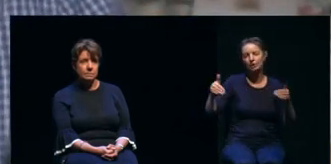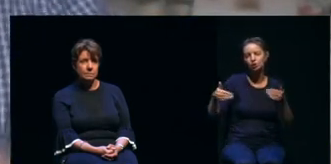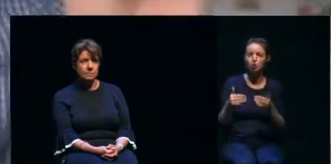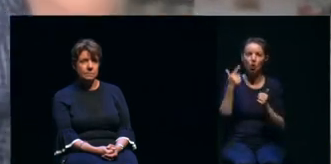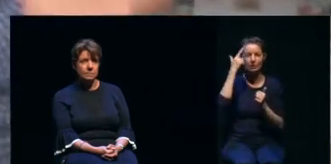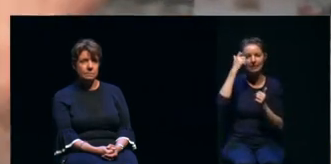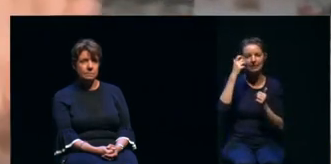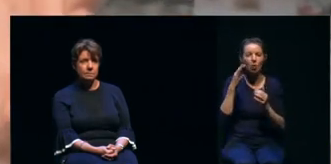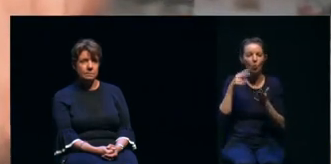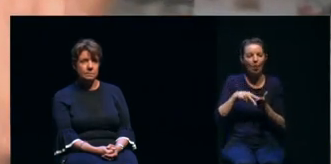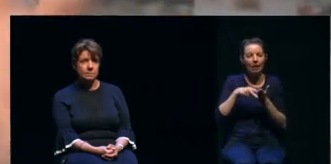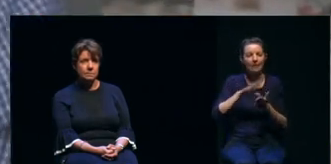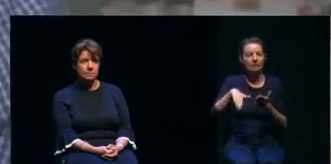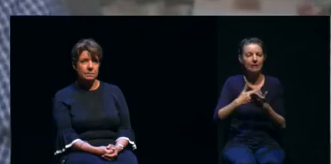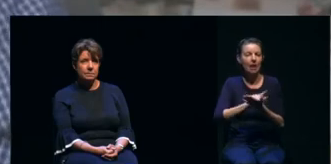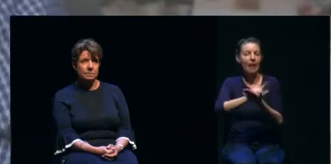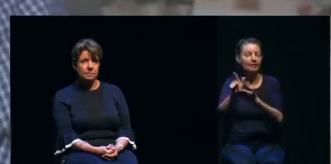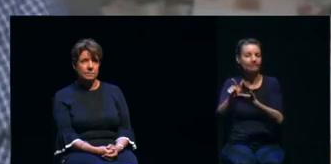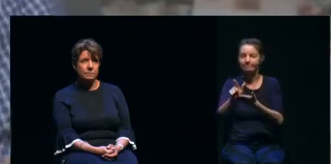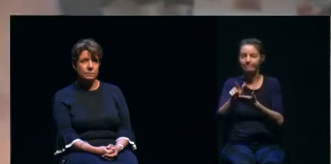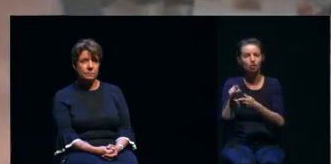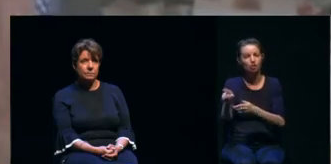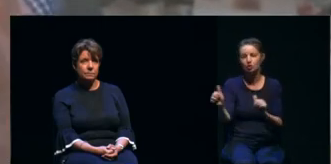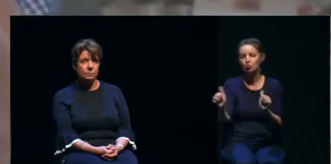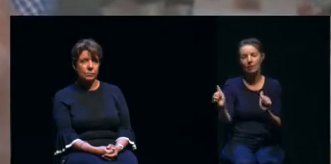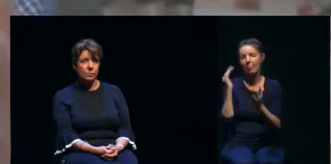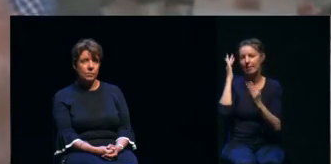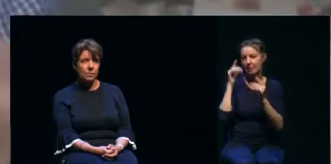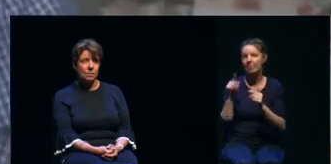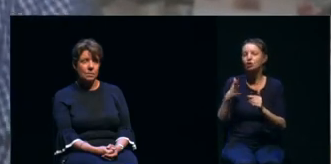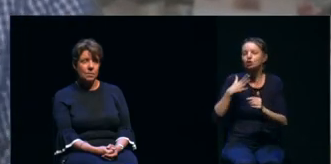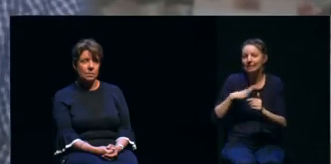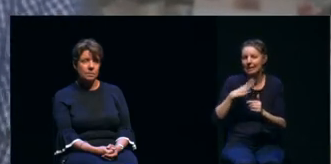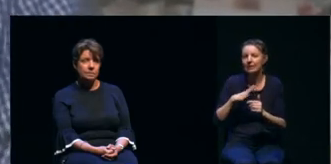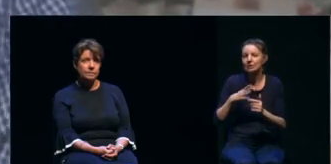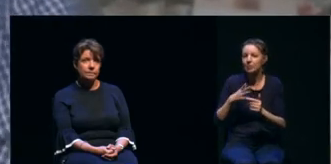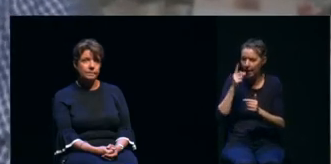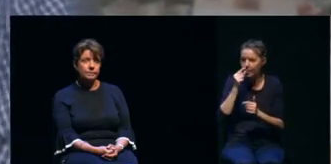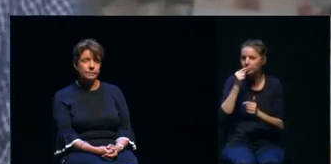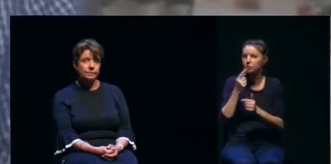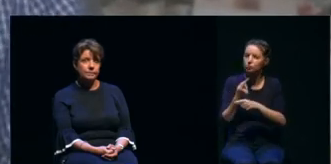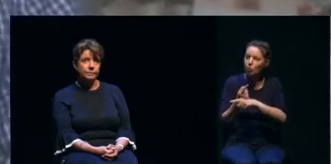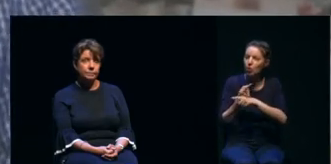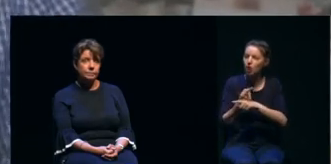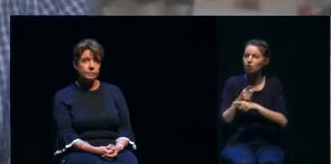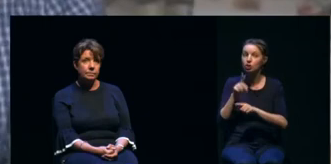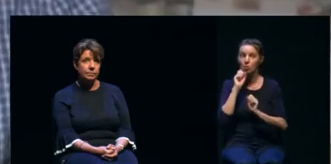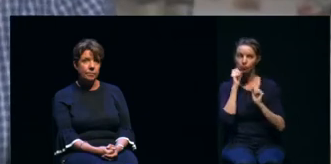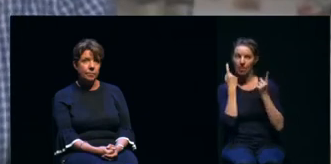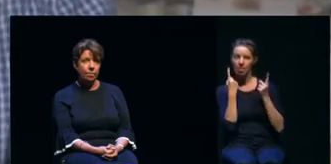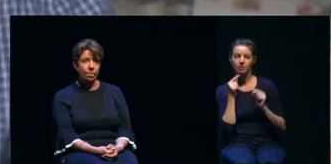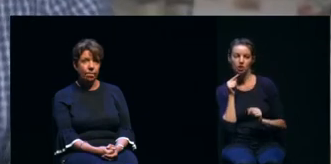until she's older. She's hearing about those ideas. She's already seen them, and she needs to be able to talk to you about it. And she will pick up on the fact that you're